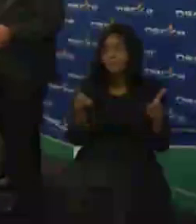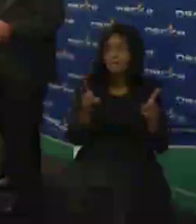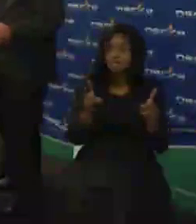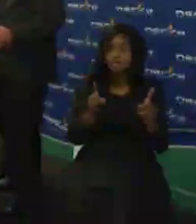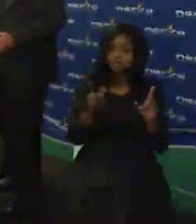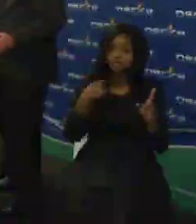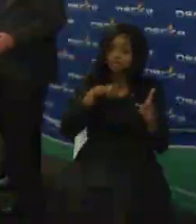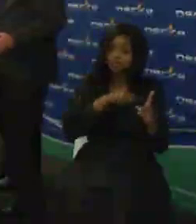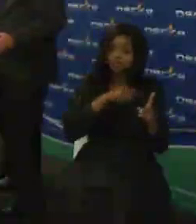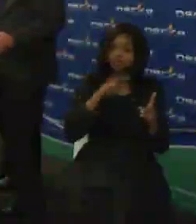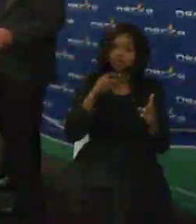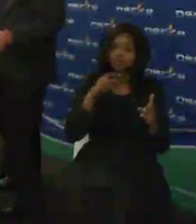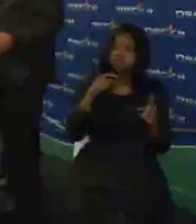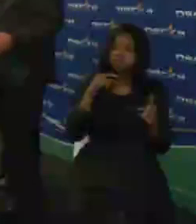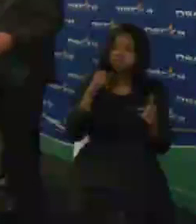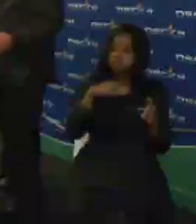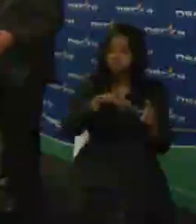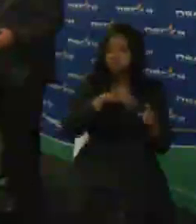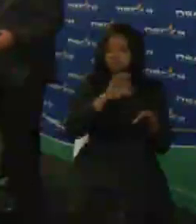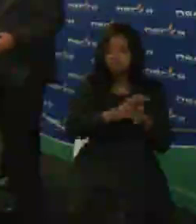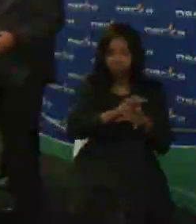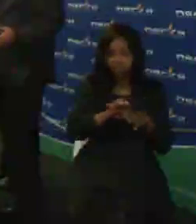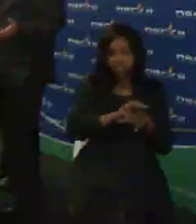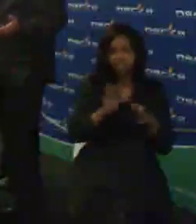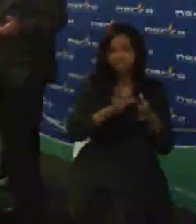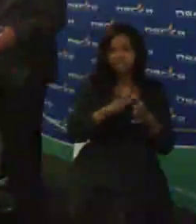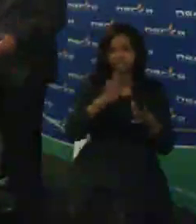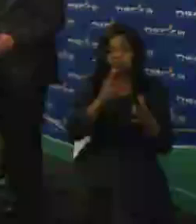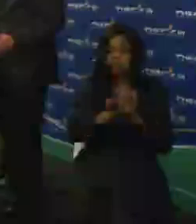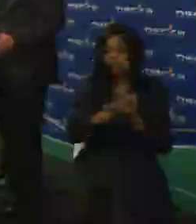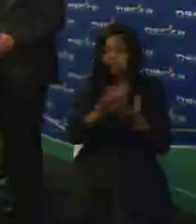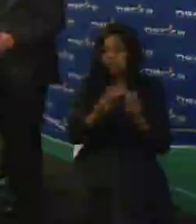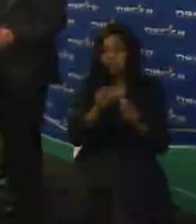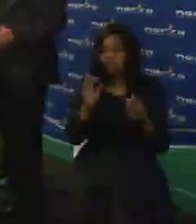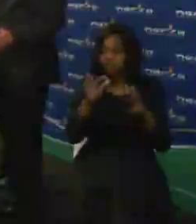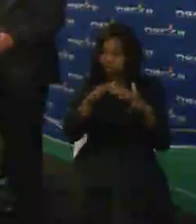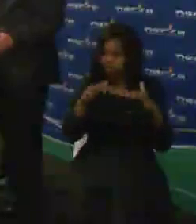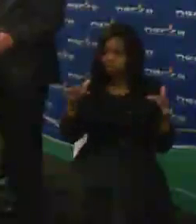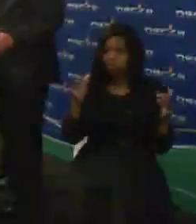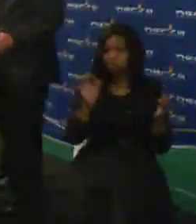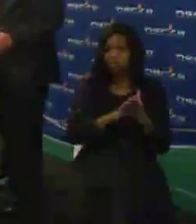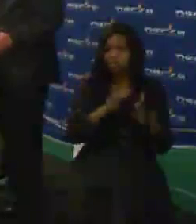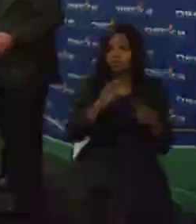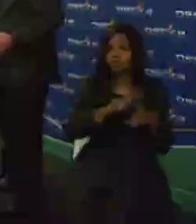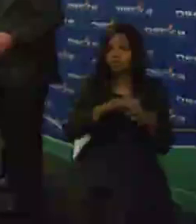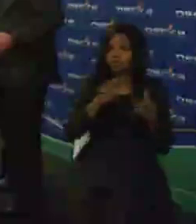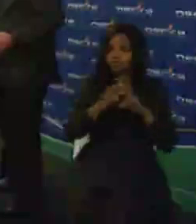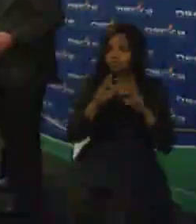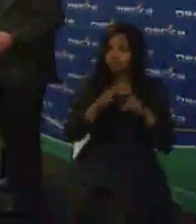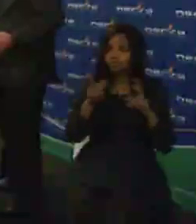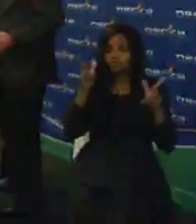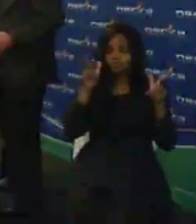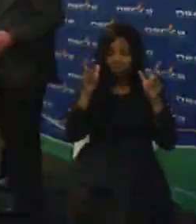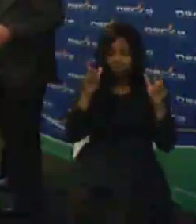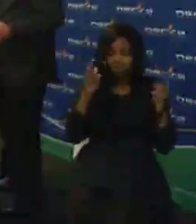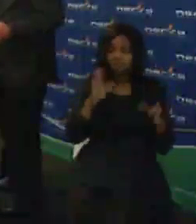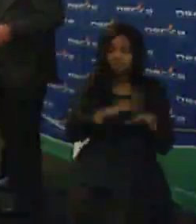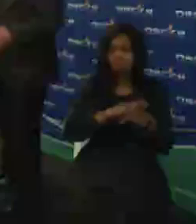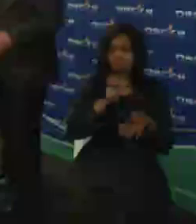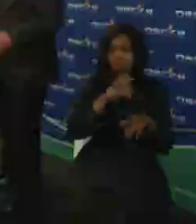However, we are addressing these. We have plans that we have shared with this forum in Soweto